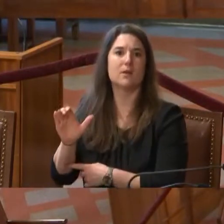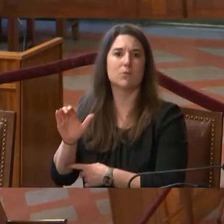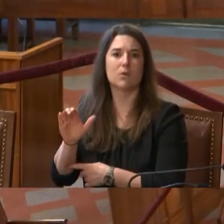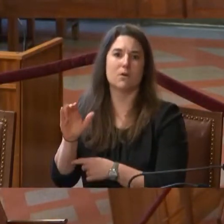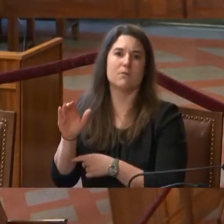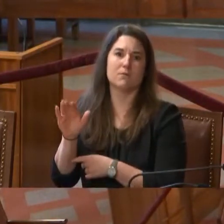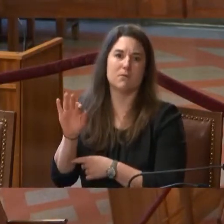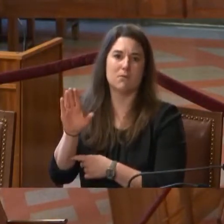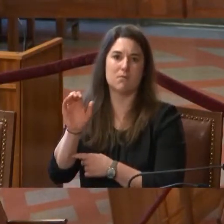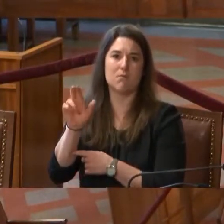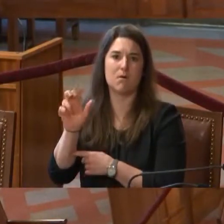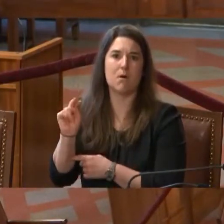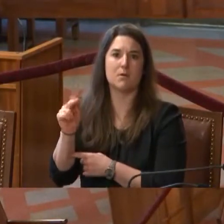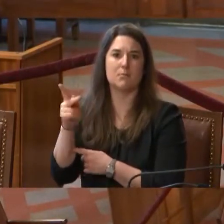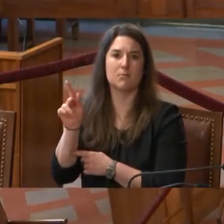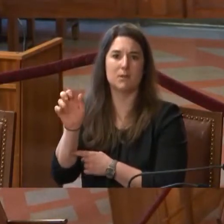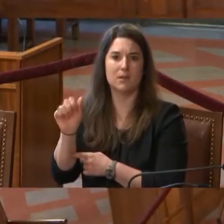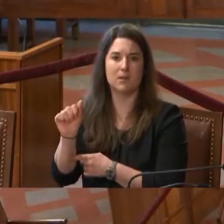of Common Pleas.